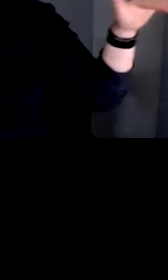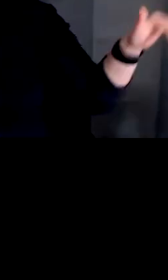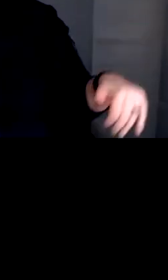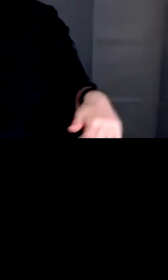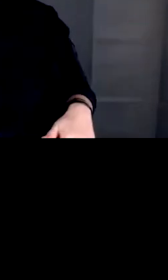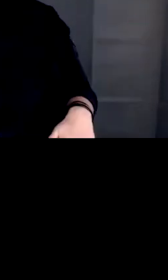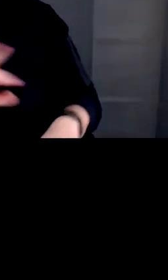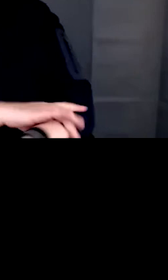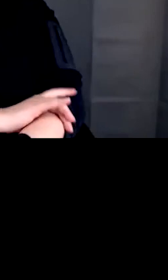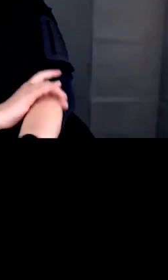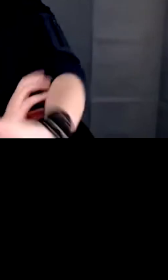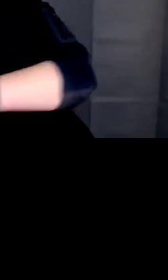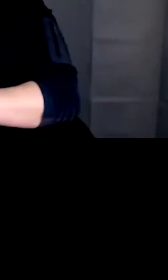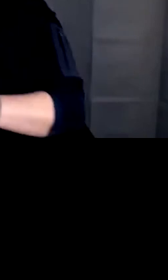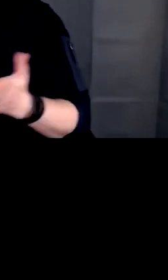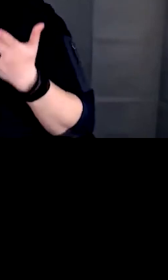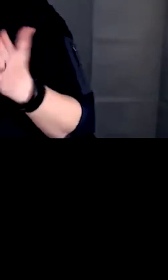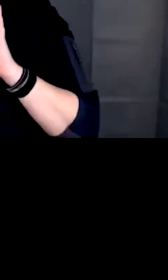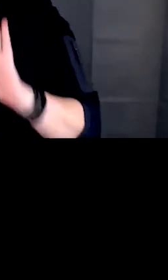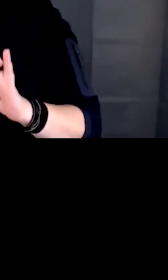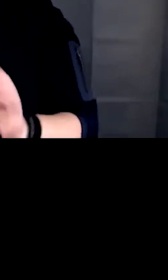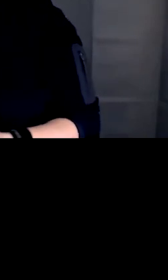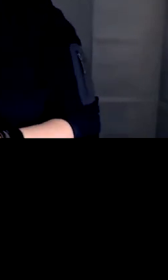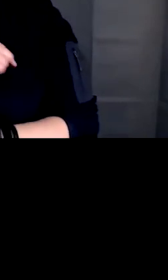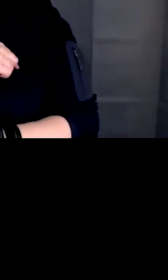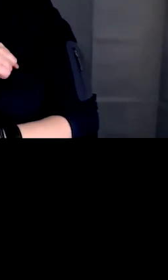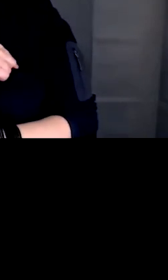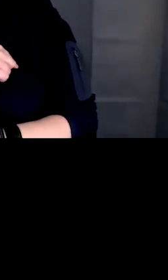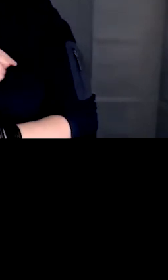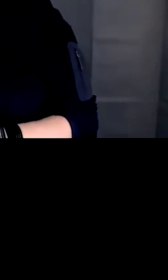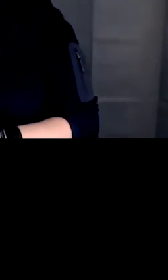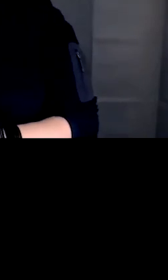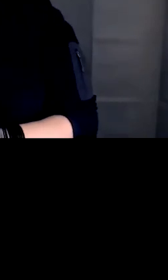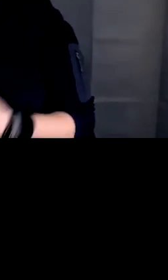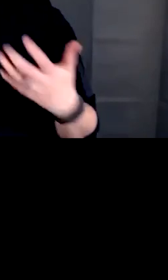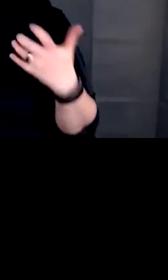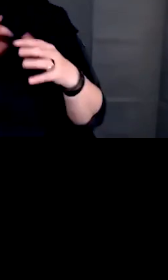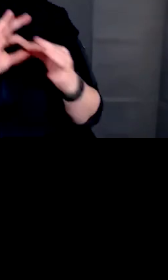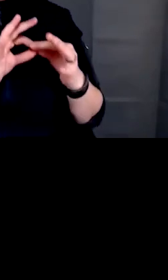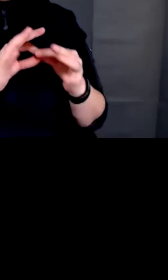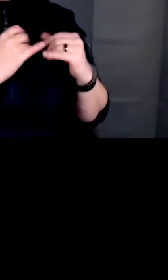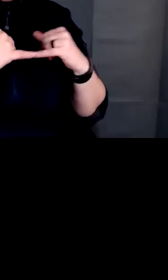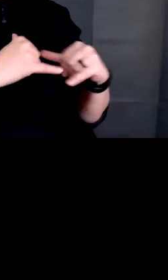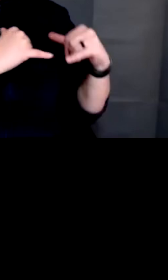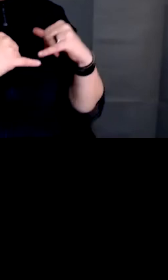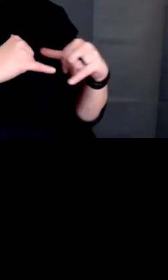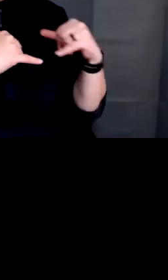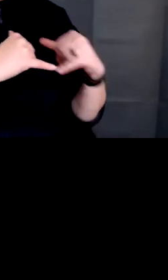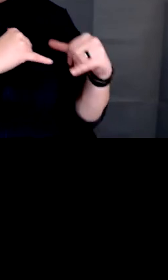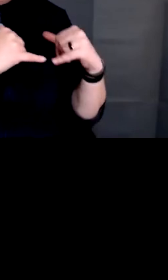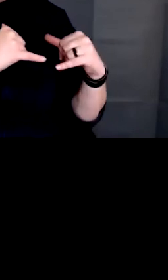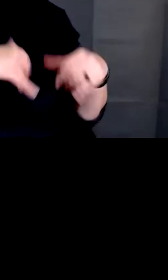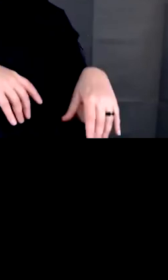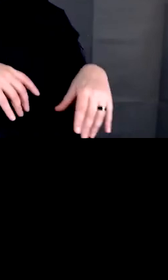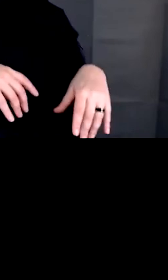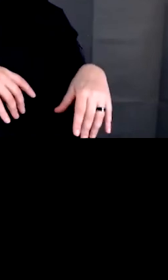fact that we're all just the kinds of organisms that tend to want to affiliate and elaborate our networks,